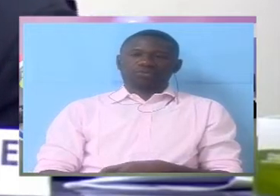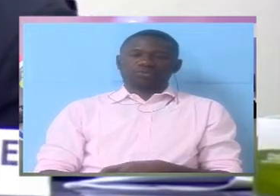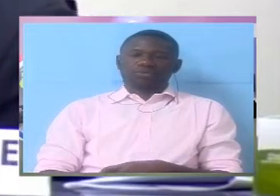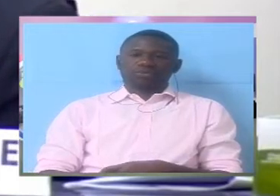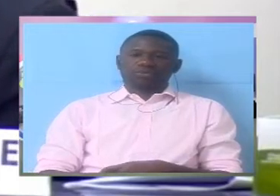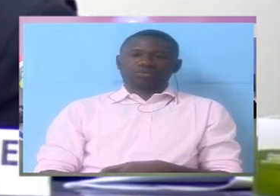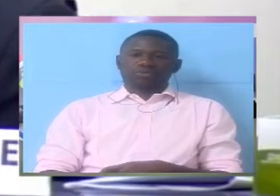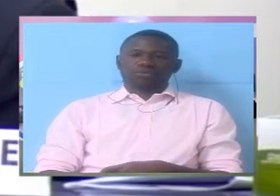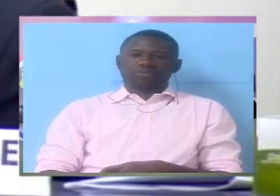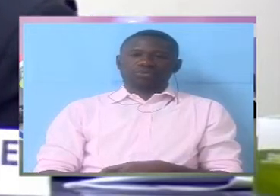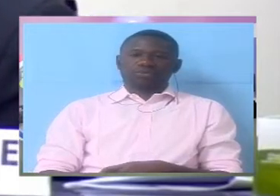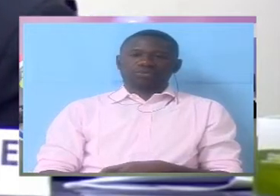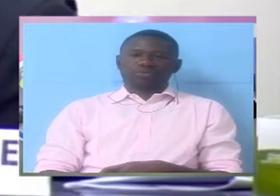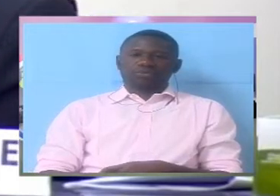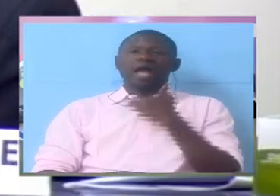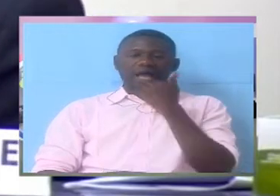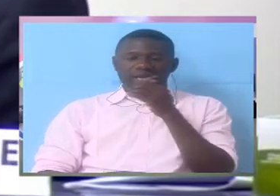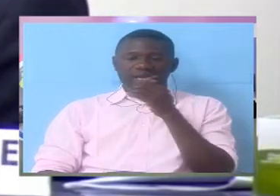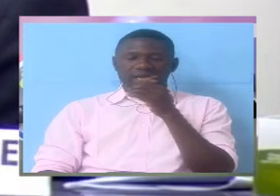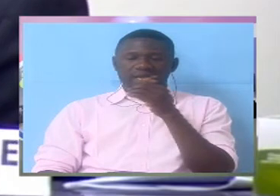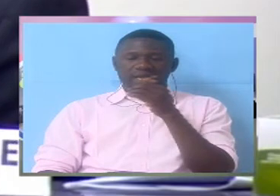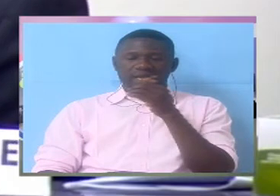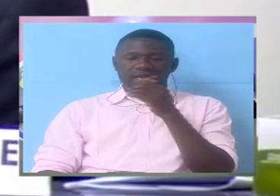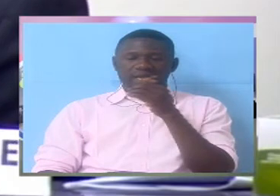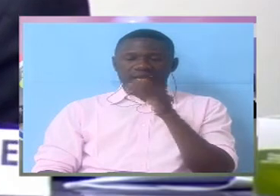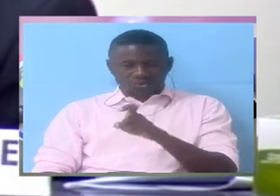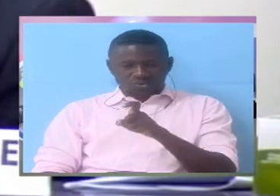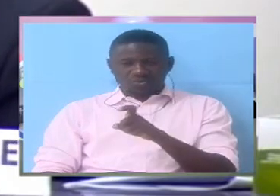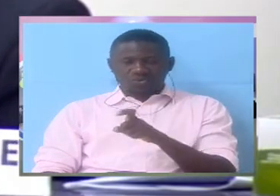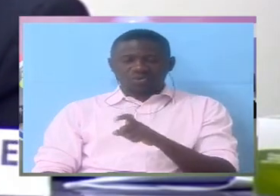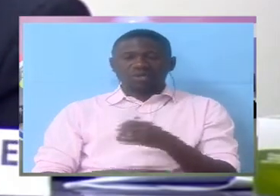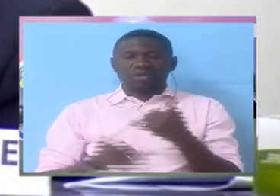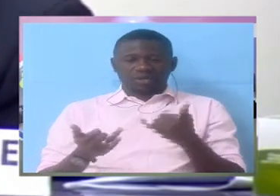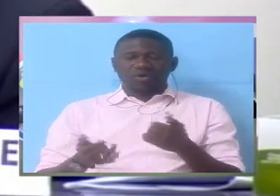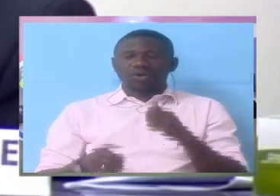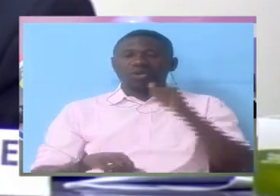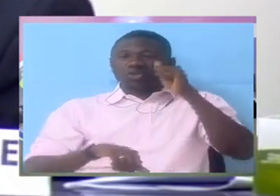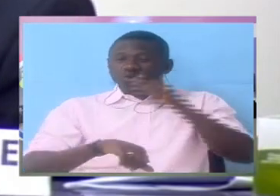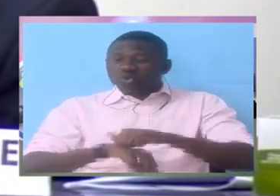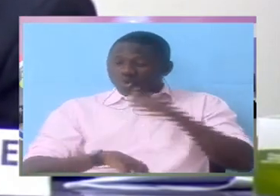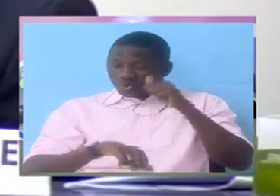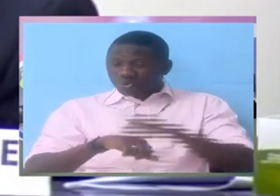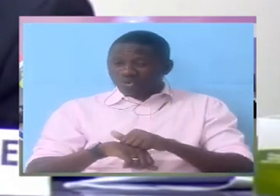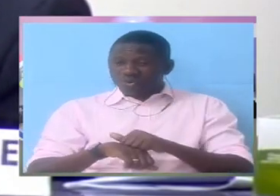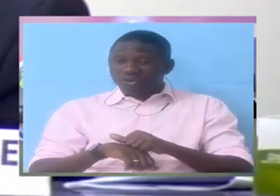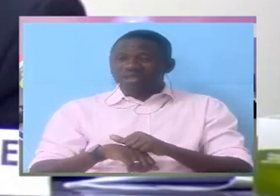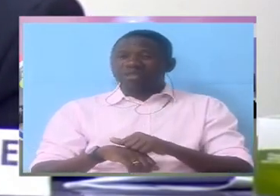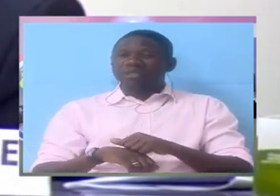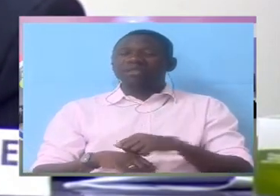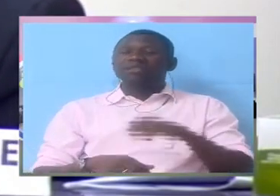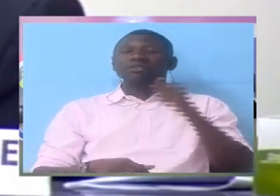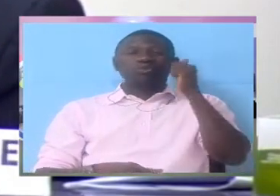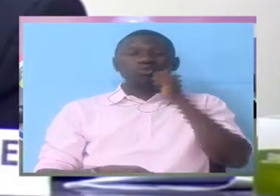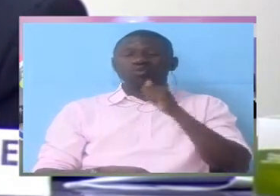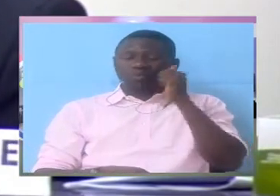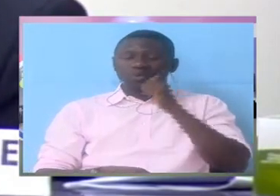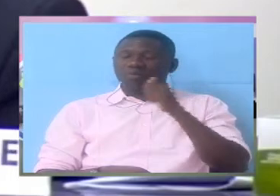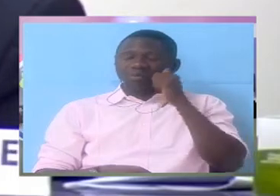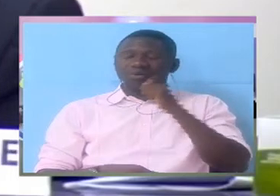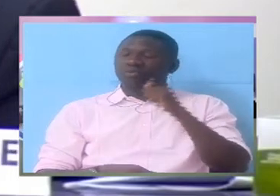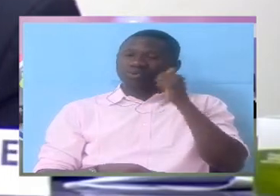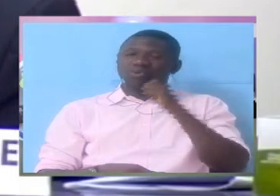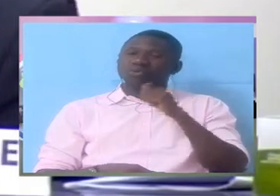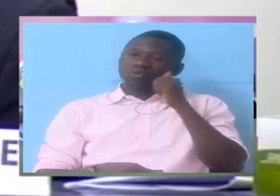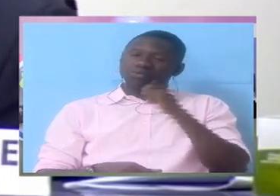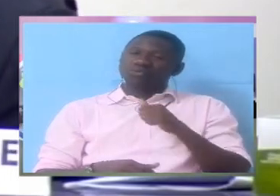Was torture a frequent tool or instrument used at the NIA to